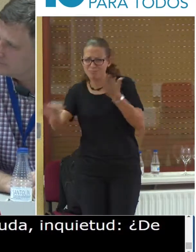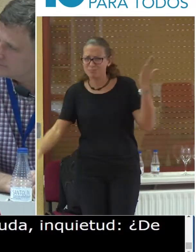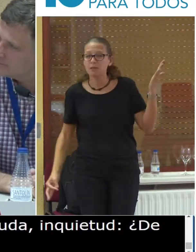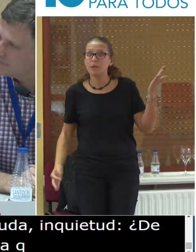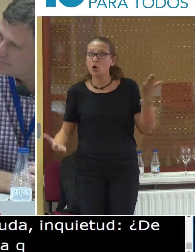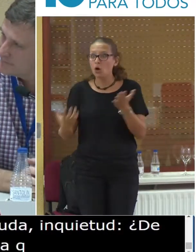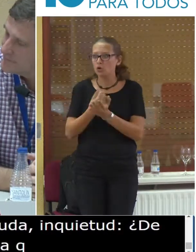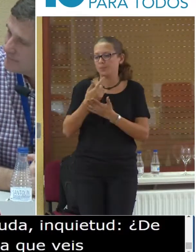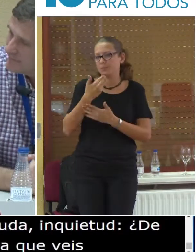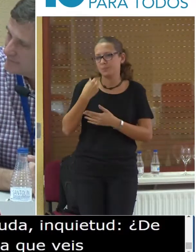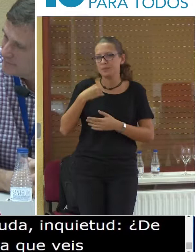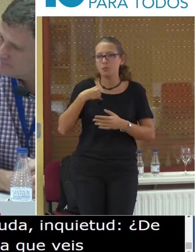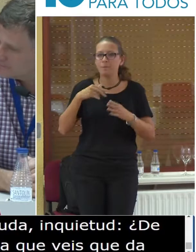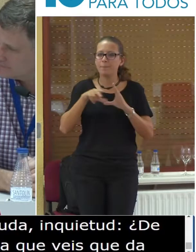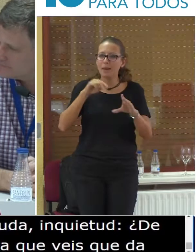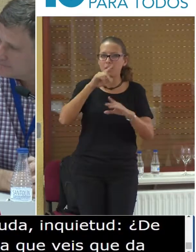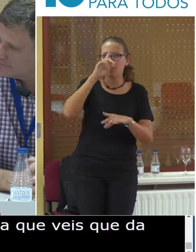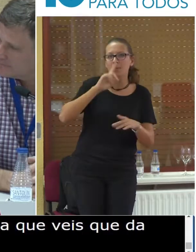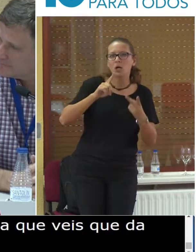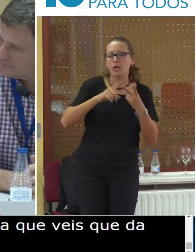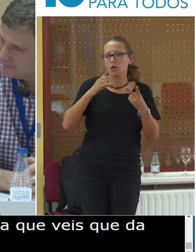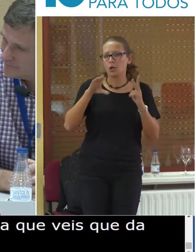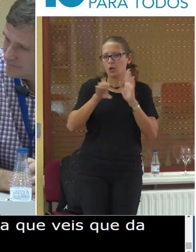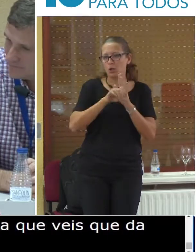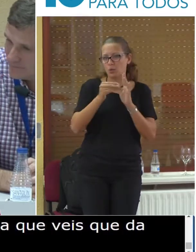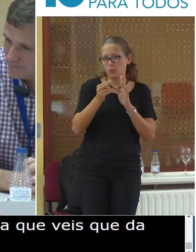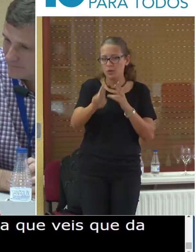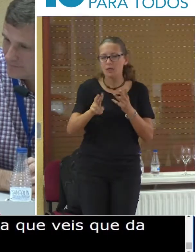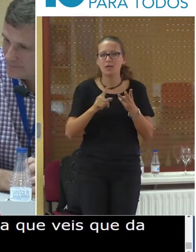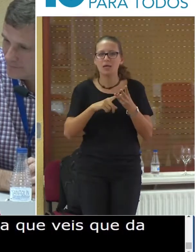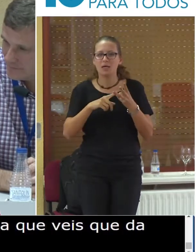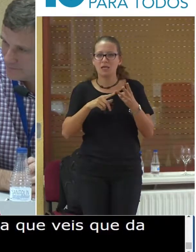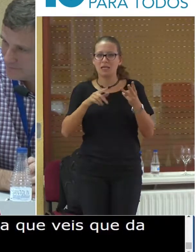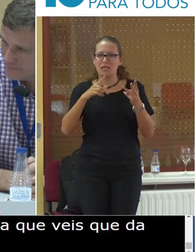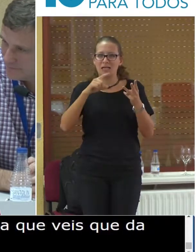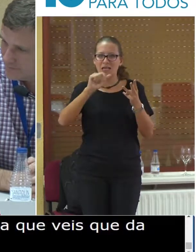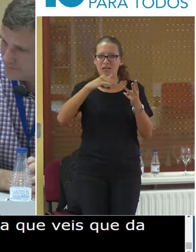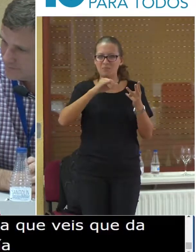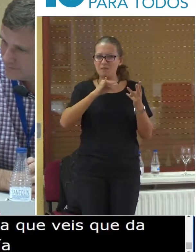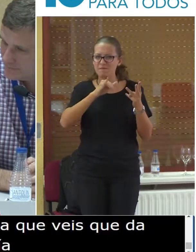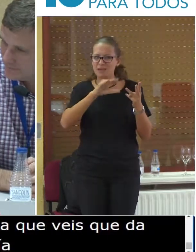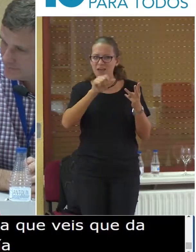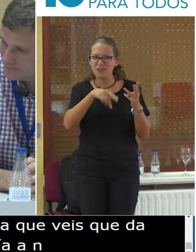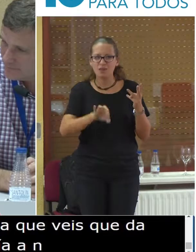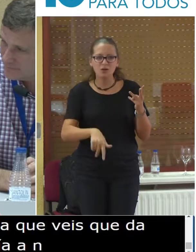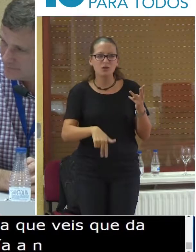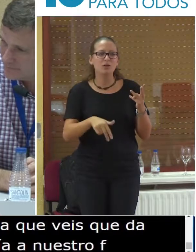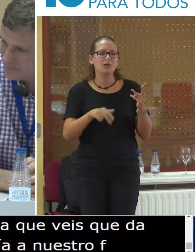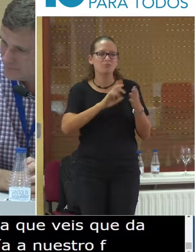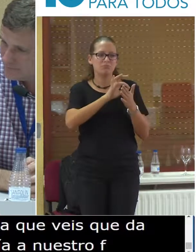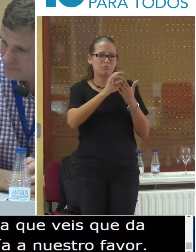things, multimedia, gaming, etc., QR. Where do you think things are headed in the world to be able to